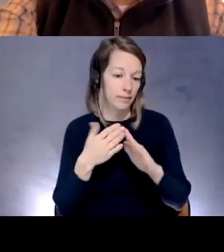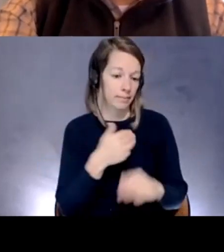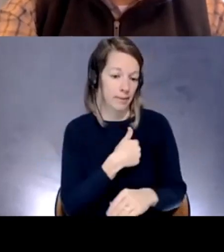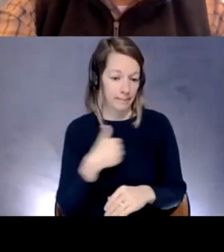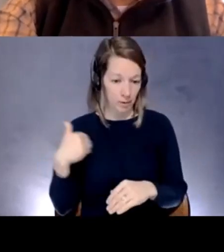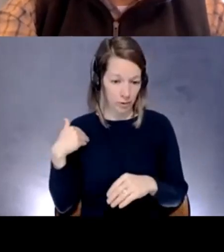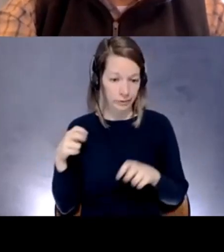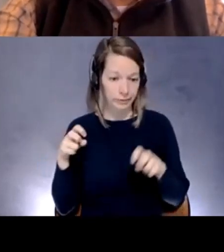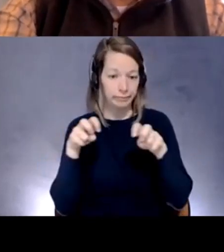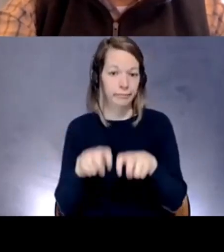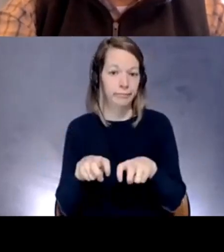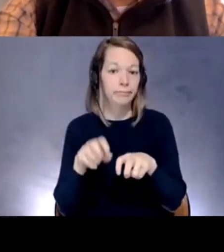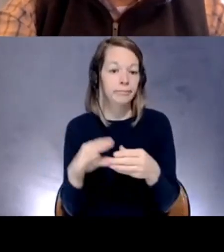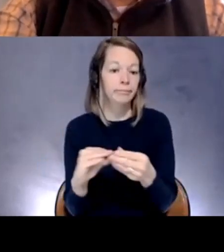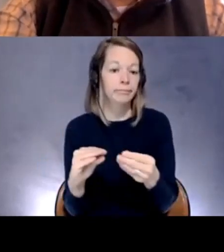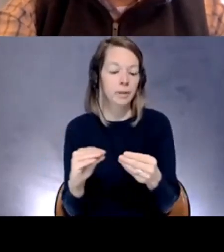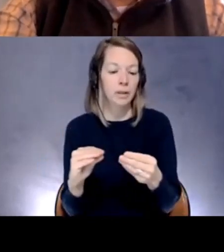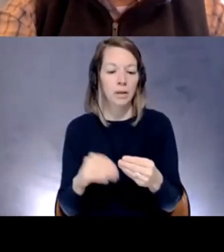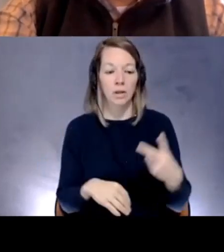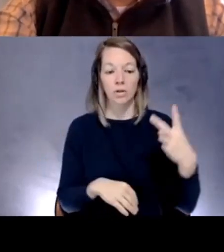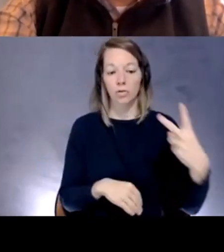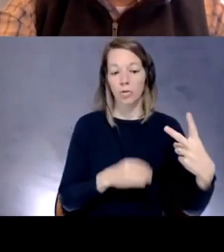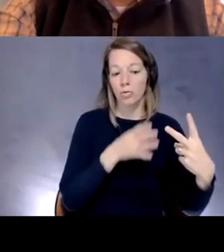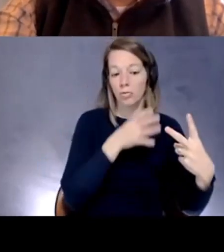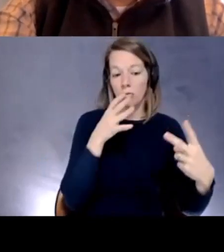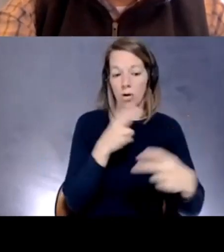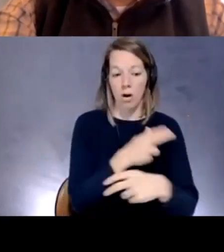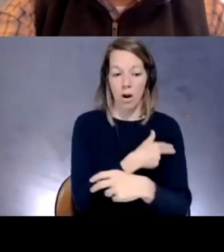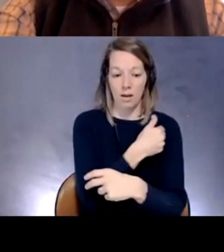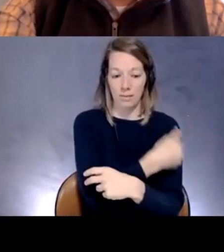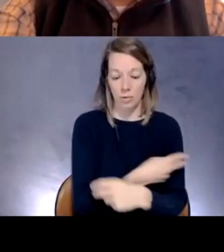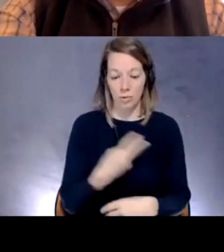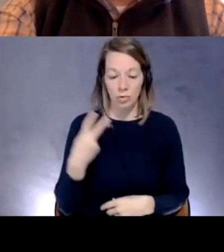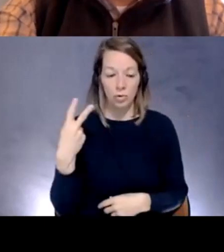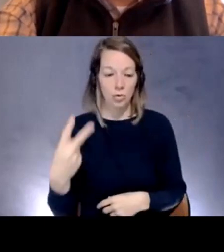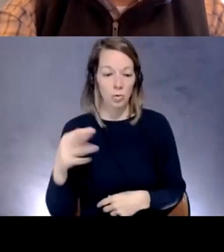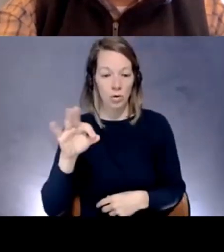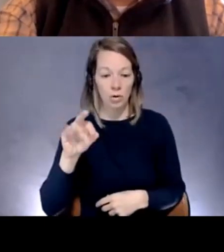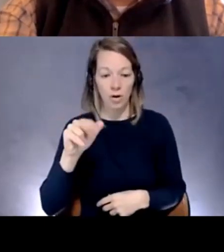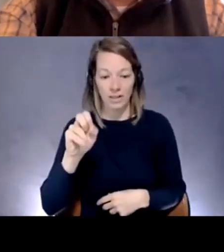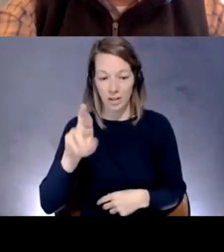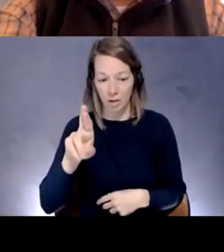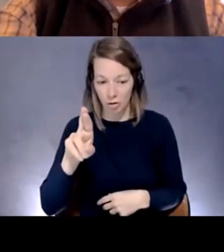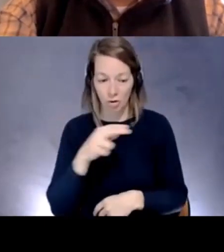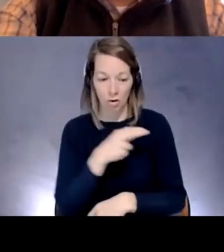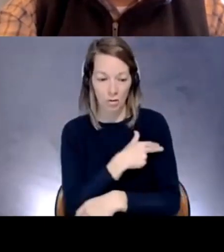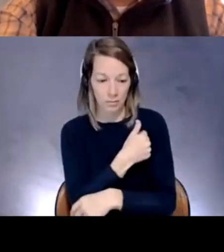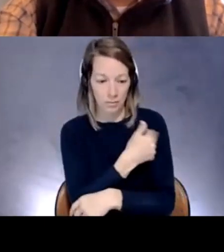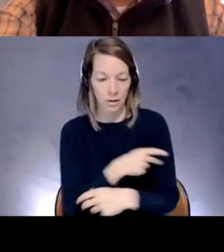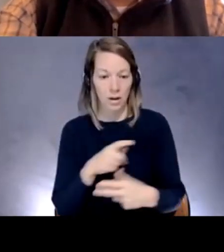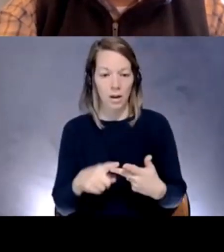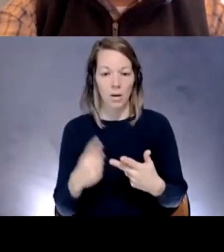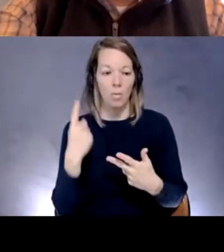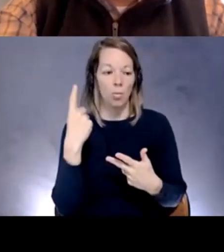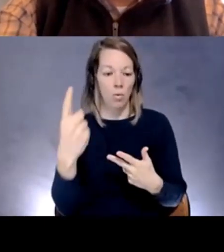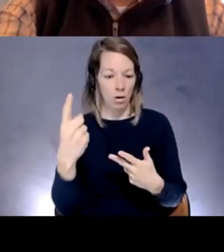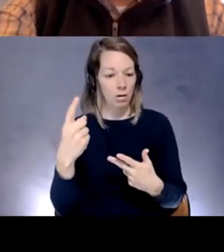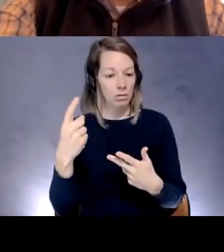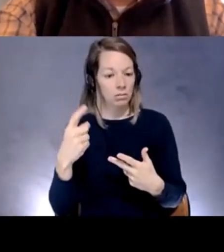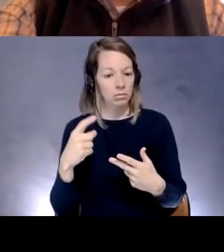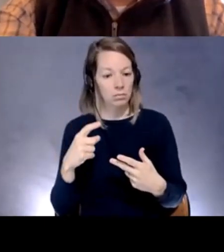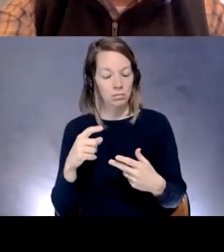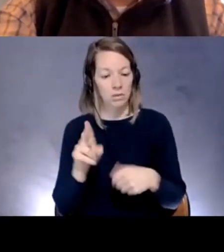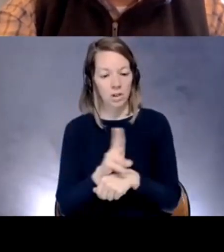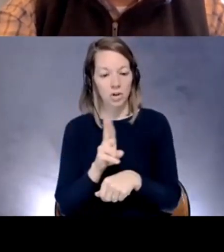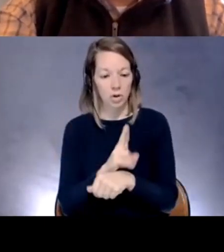members in terms of 2 rural hospitals and 2 frontier hospitals, and then 1 consumer along with myself.